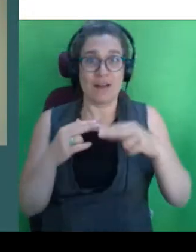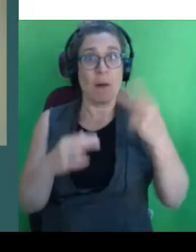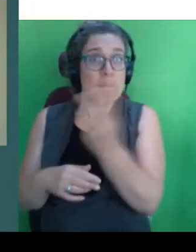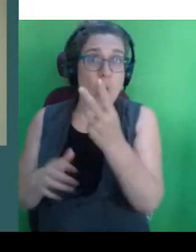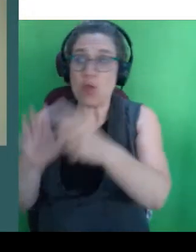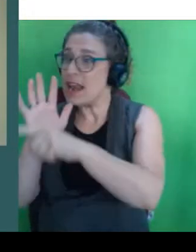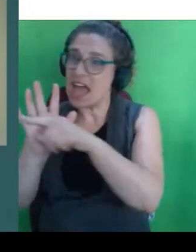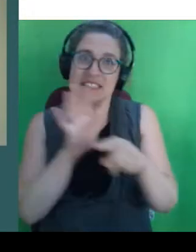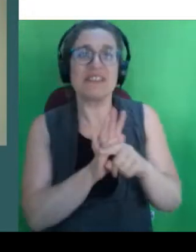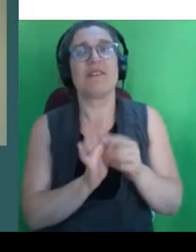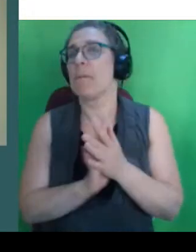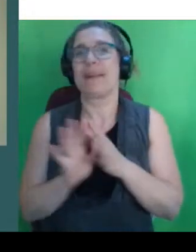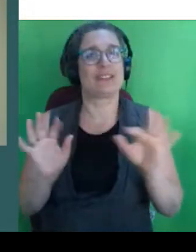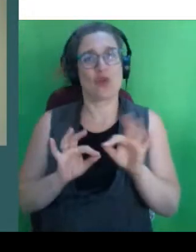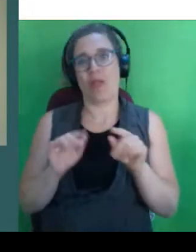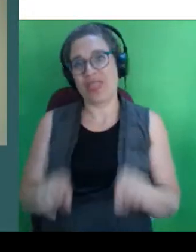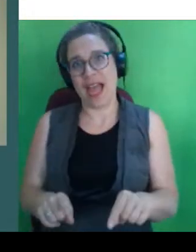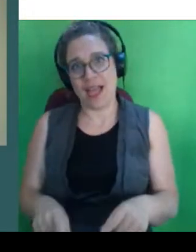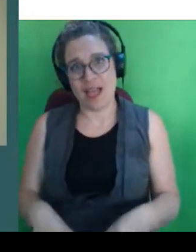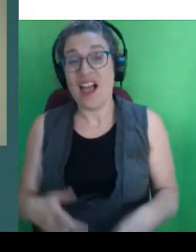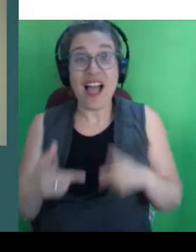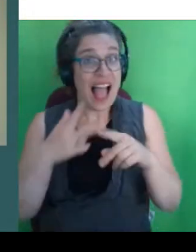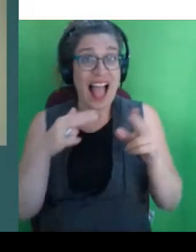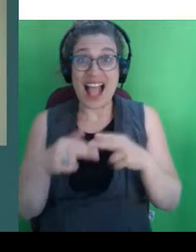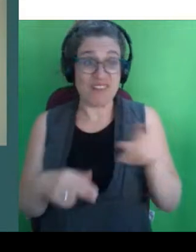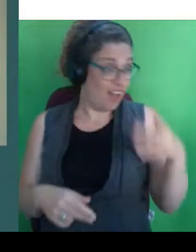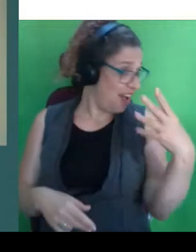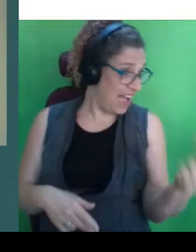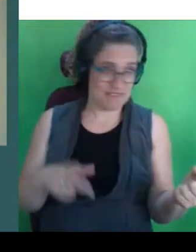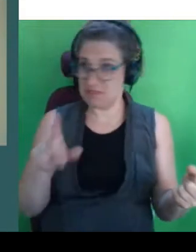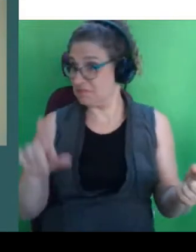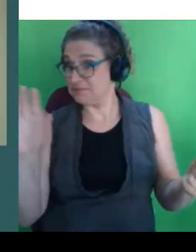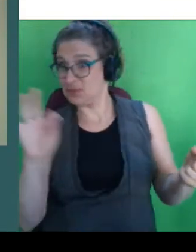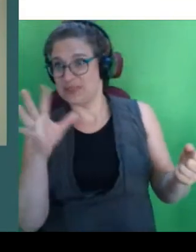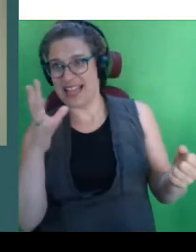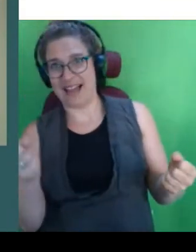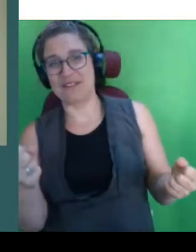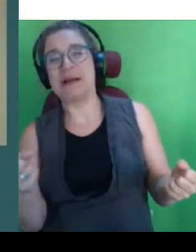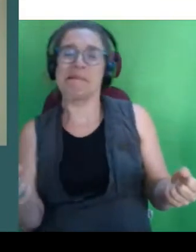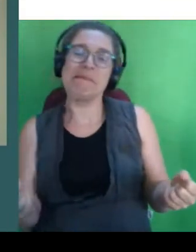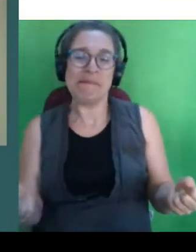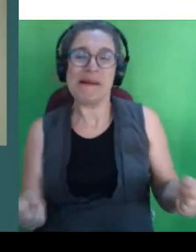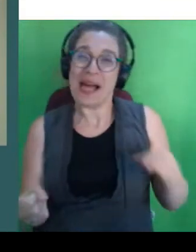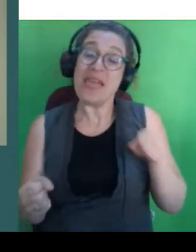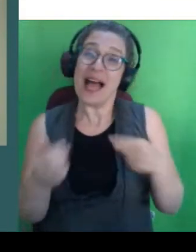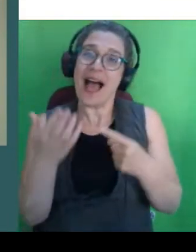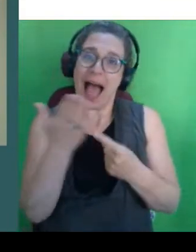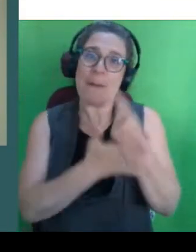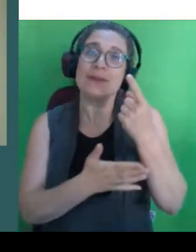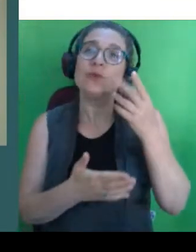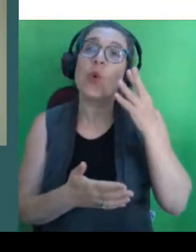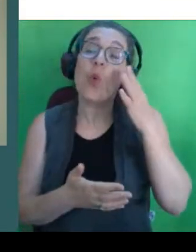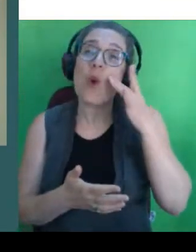either way round. Again, that tends to happen much more when there's